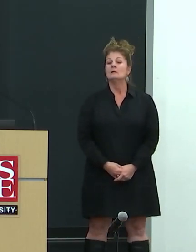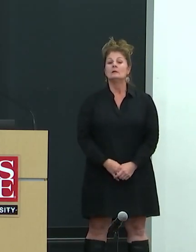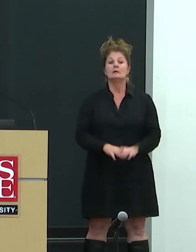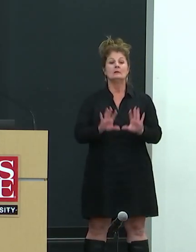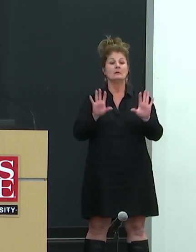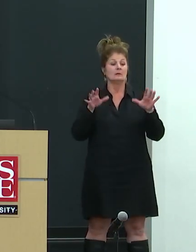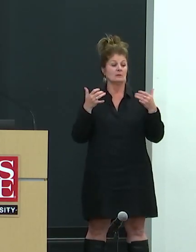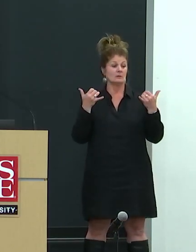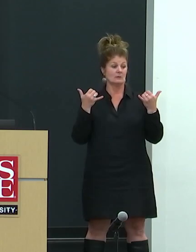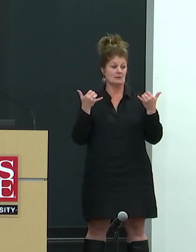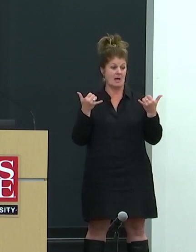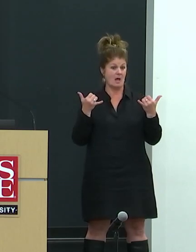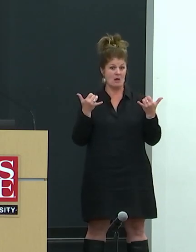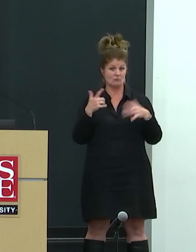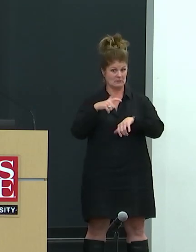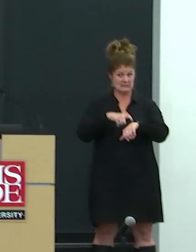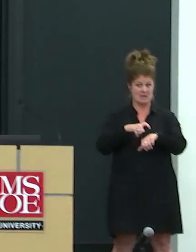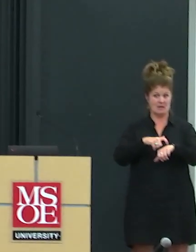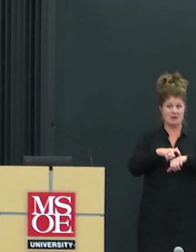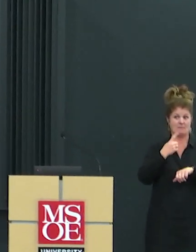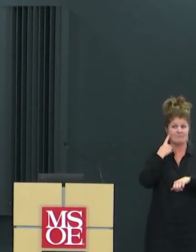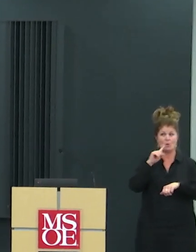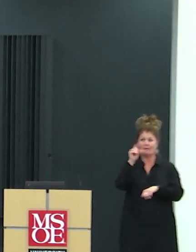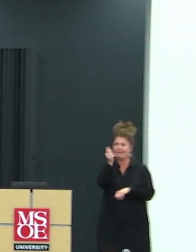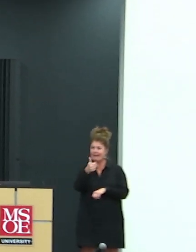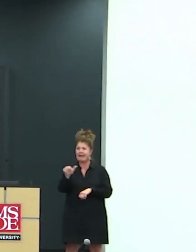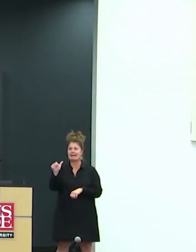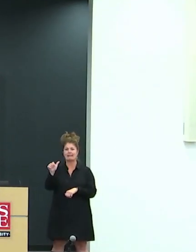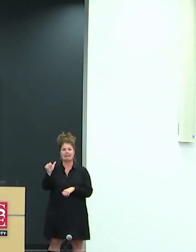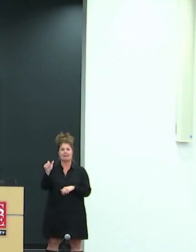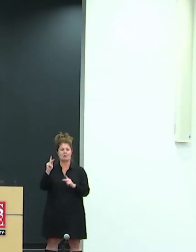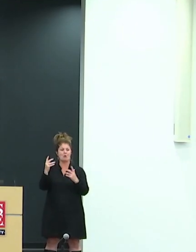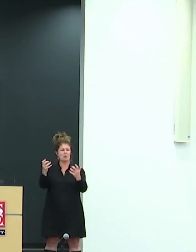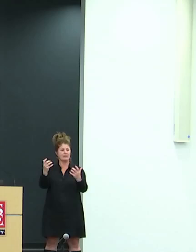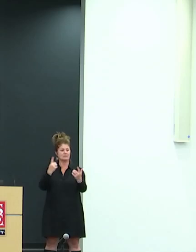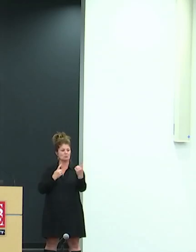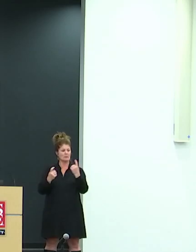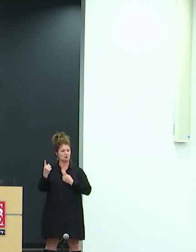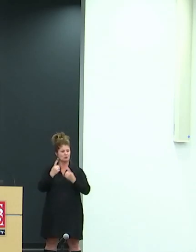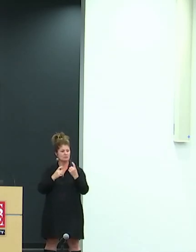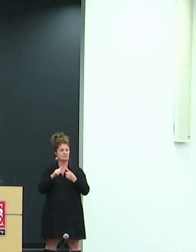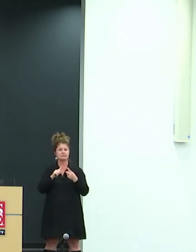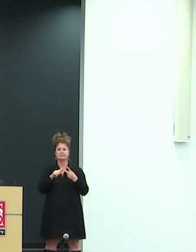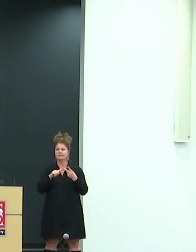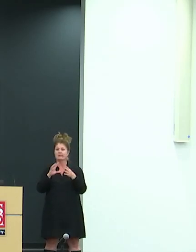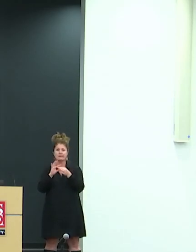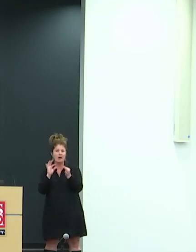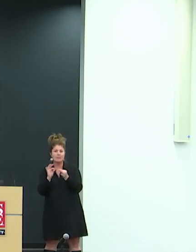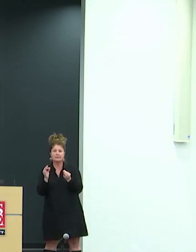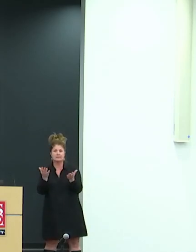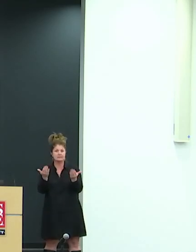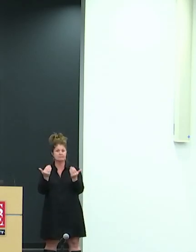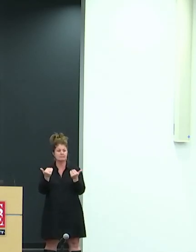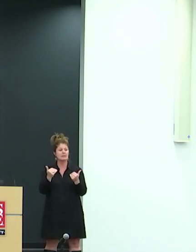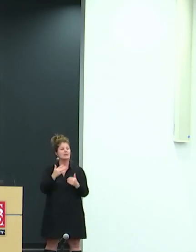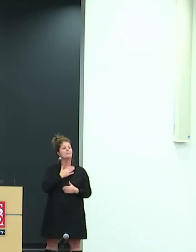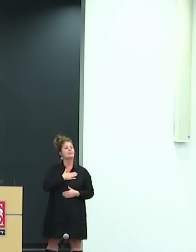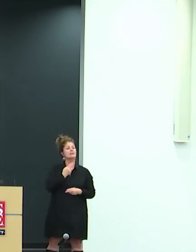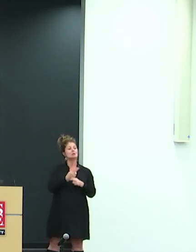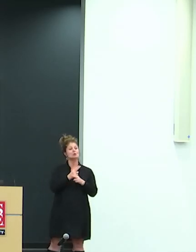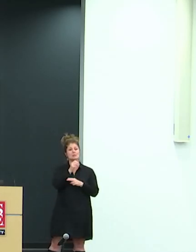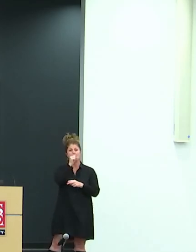We're now going to allow for some time for any audience questions or comments. Please make sure that you